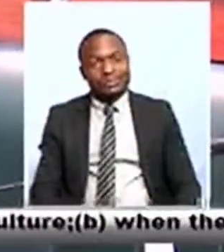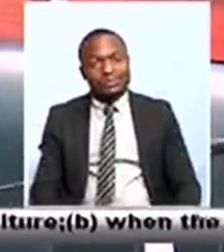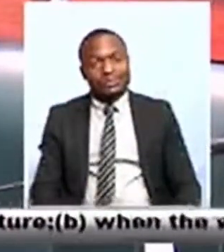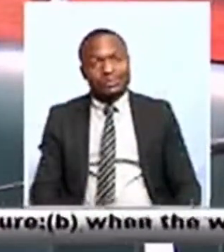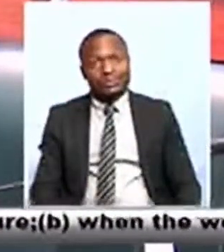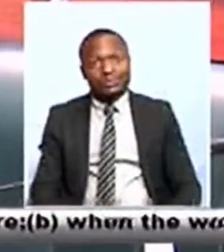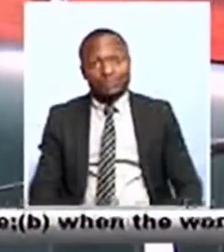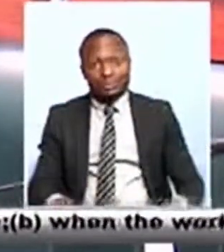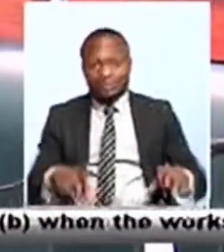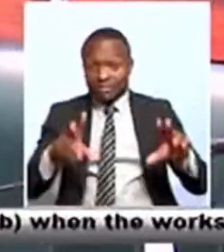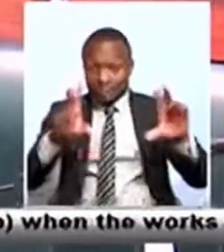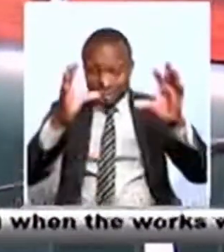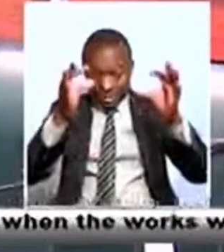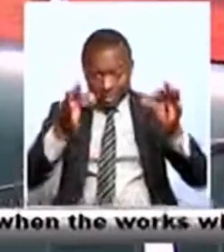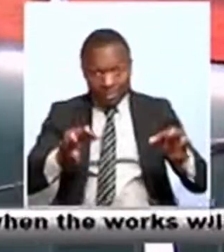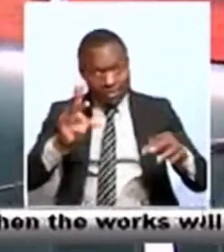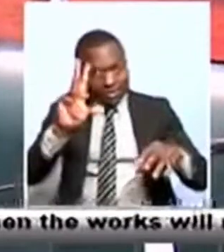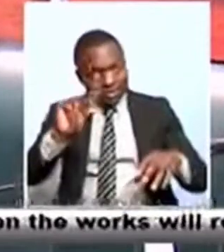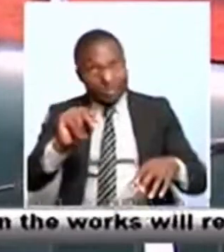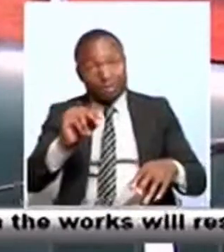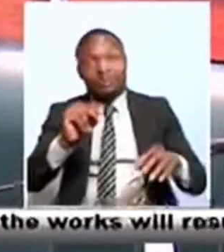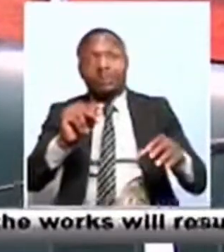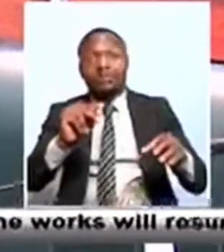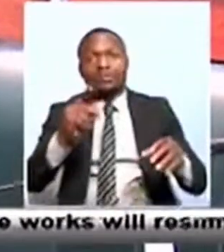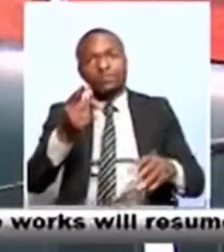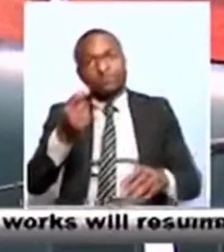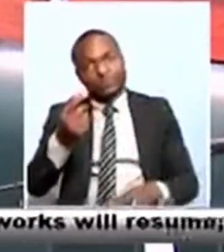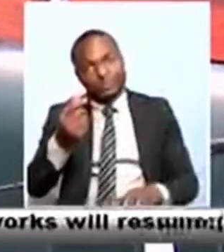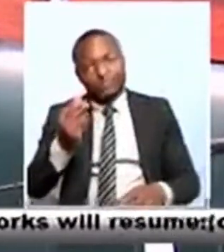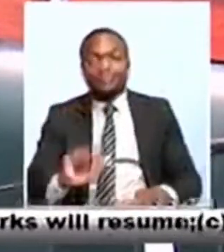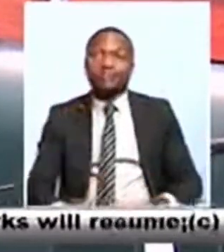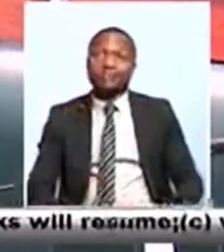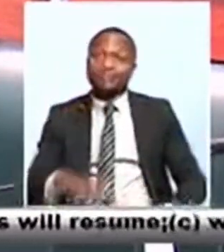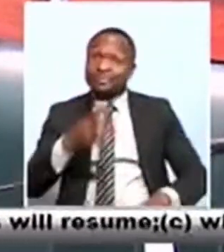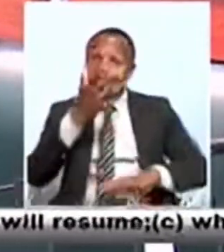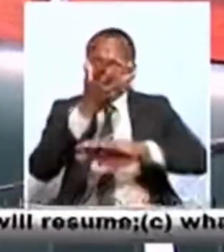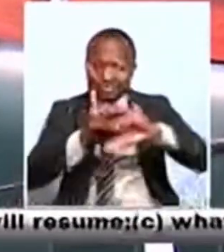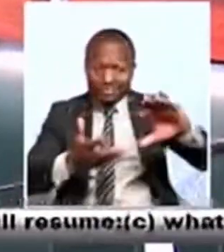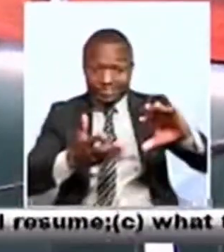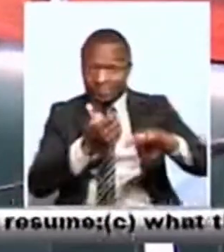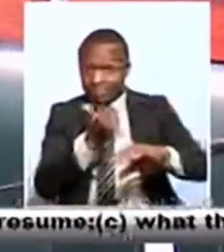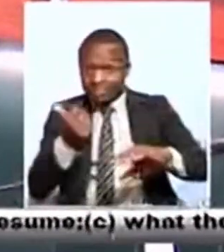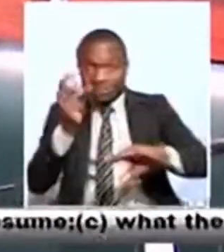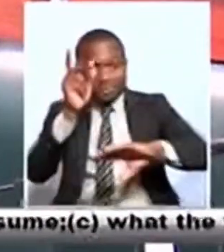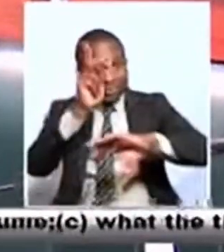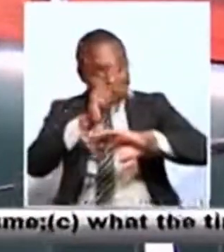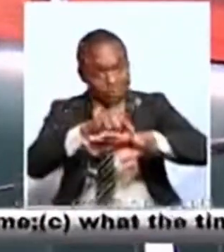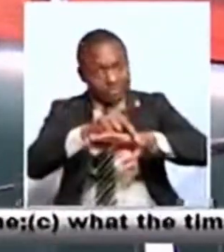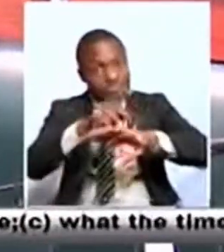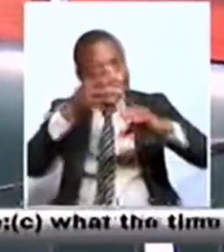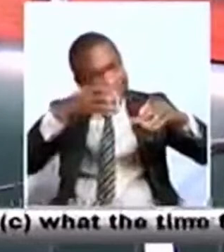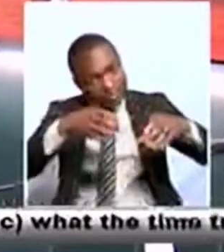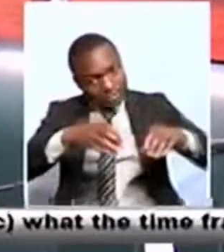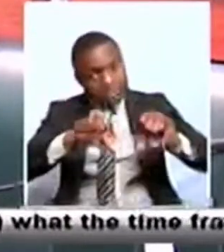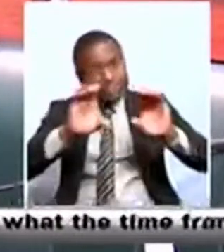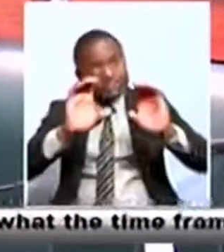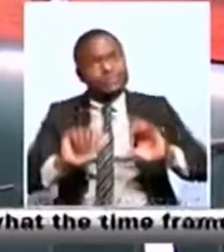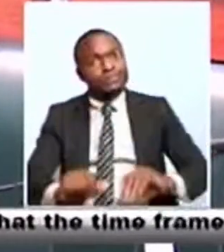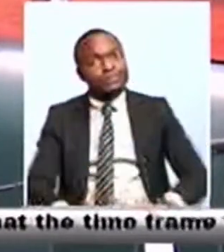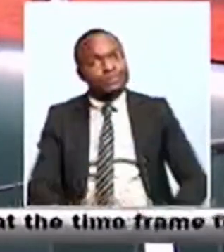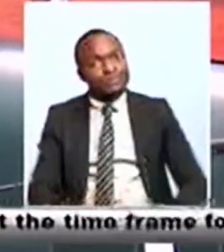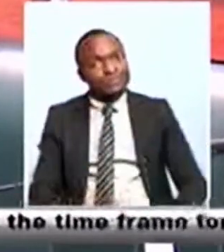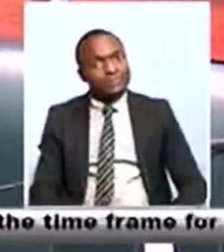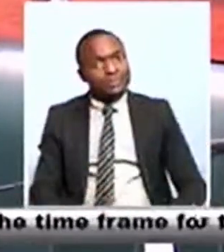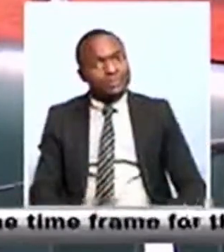When there is no fund, Madam Speaker, it is difficult for any project to proceed.